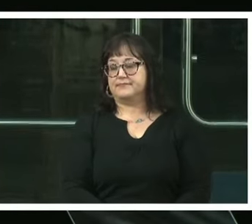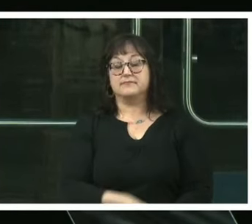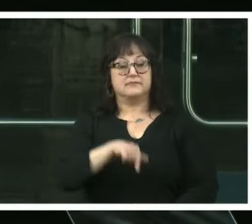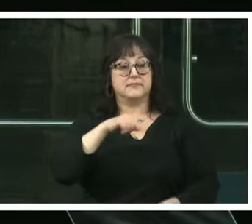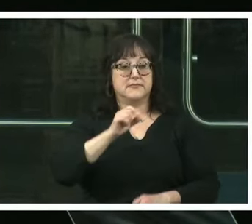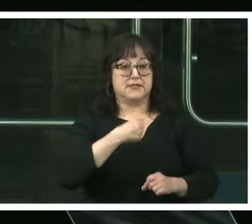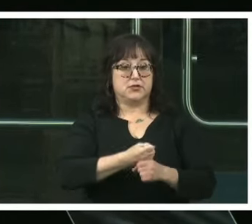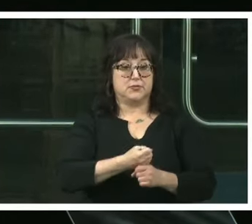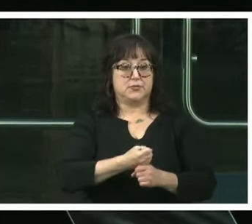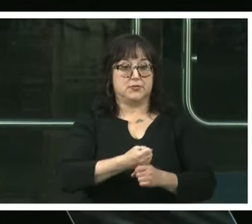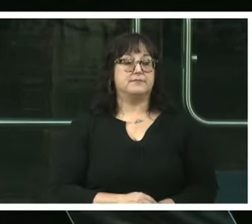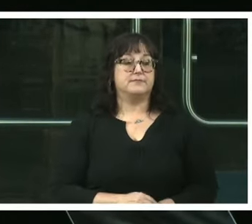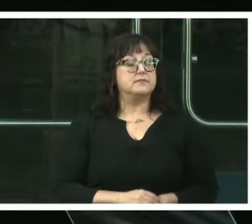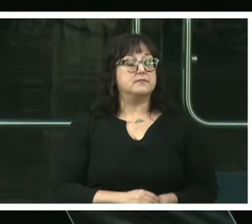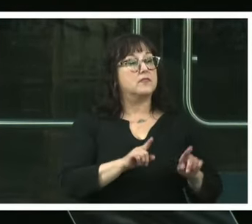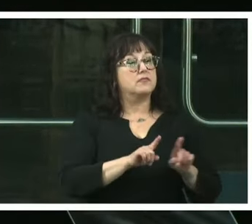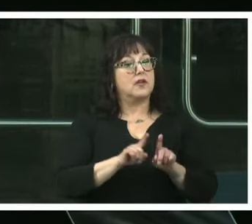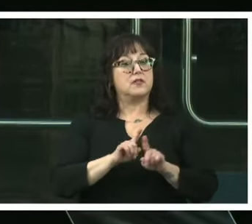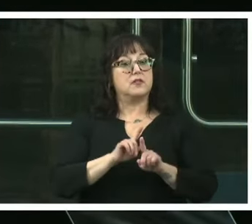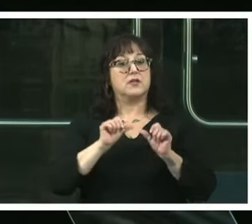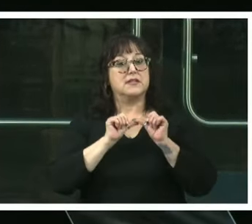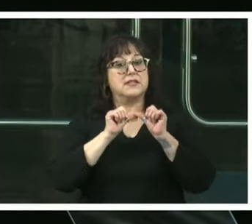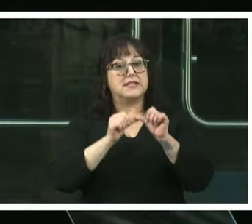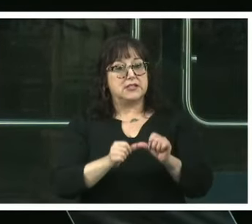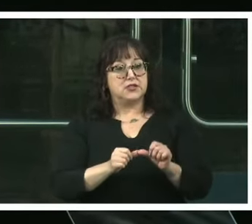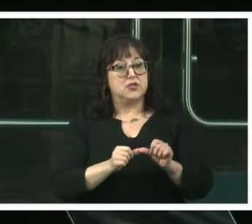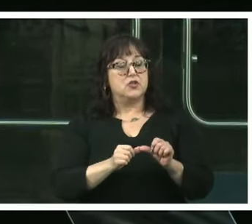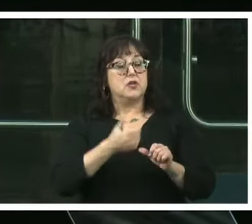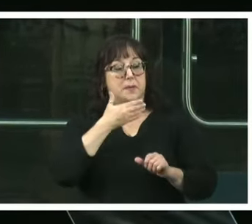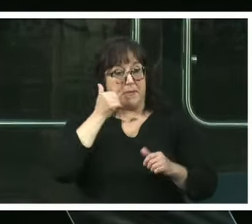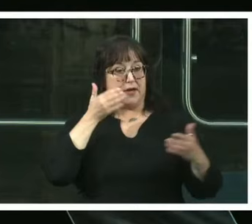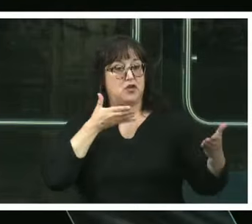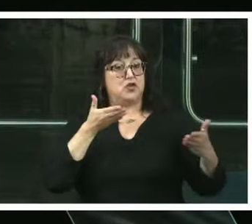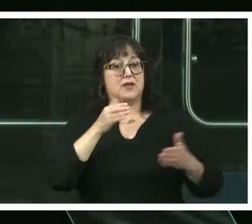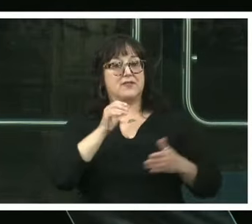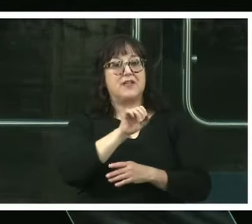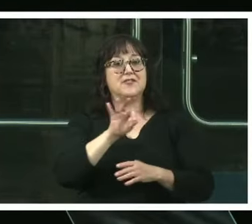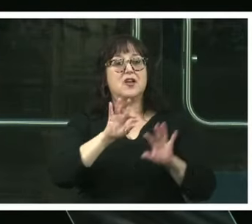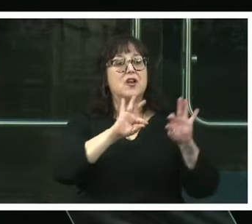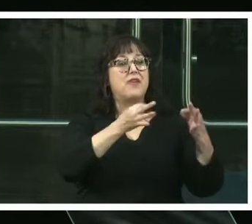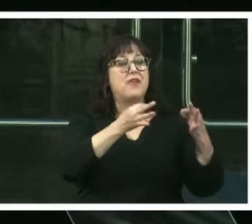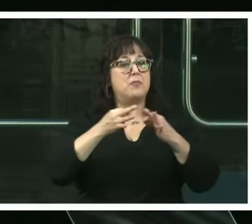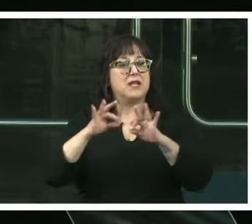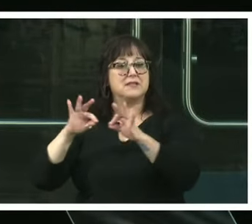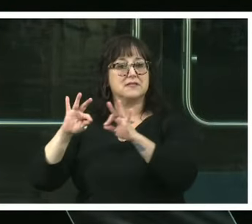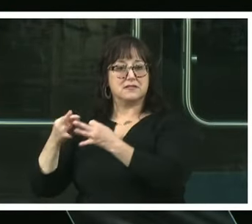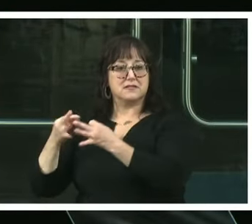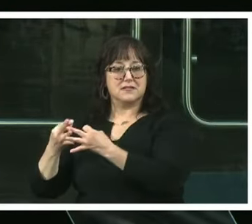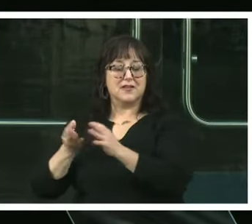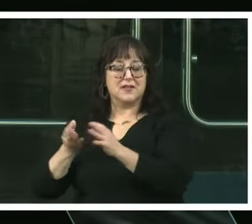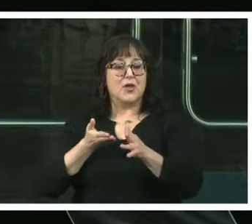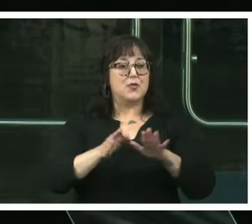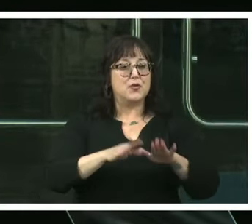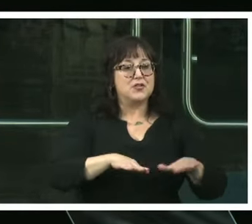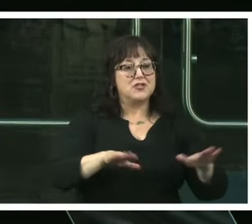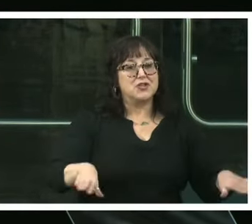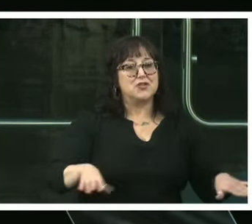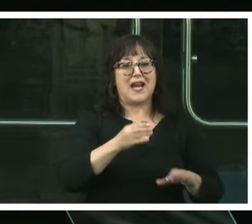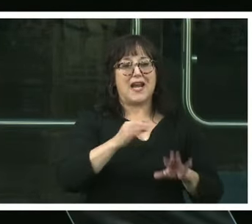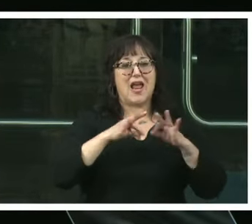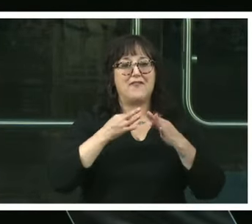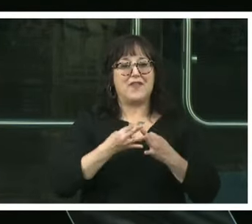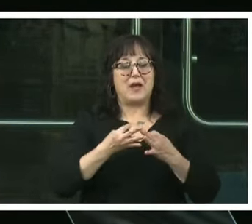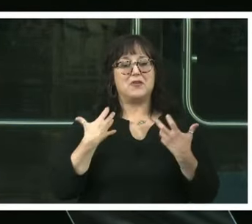This year, we will also continue to better serve San Francisco's families through our Children and